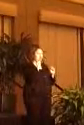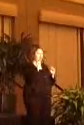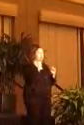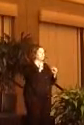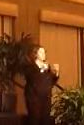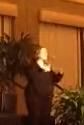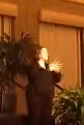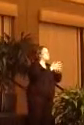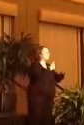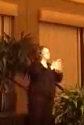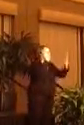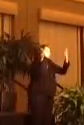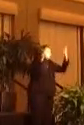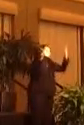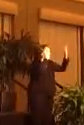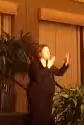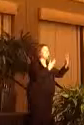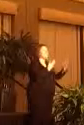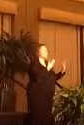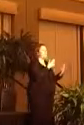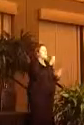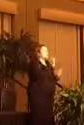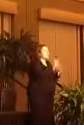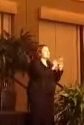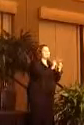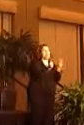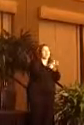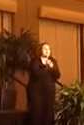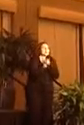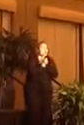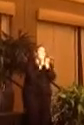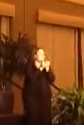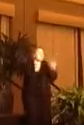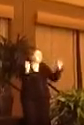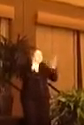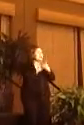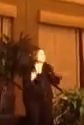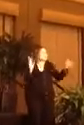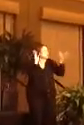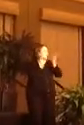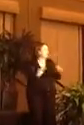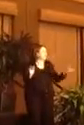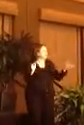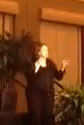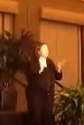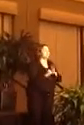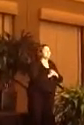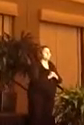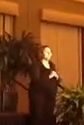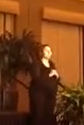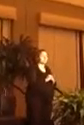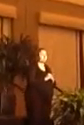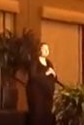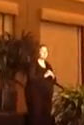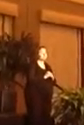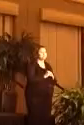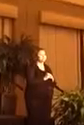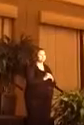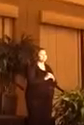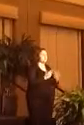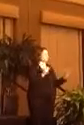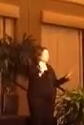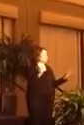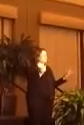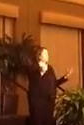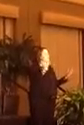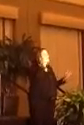they love their coming out videos, their coming out stories. And I guess my question would be,